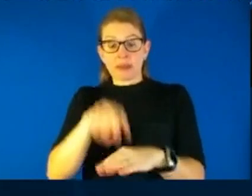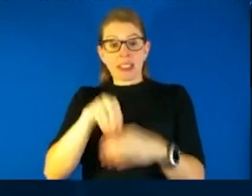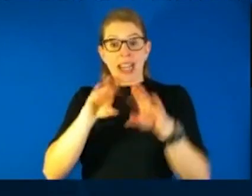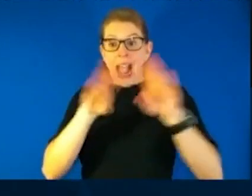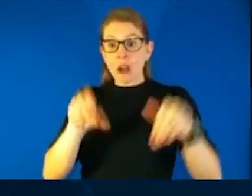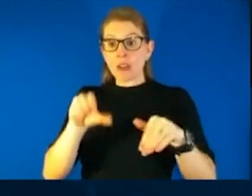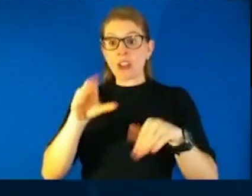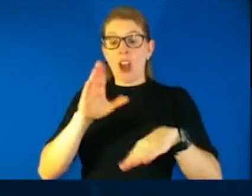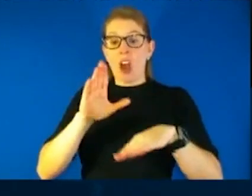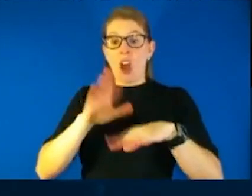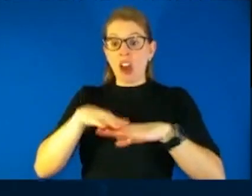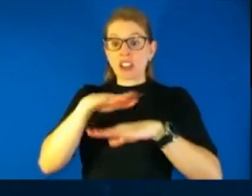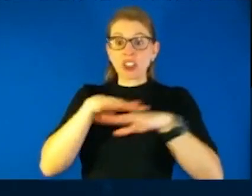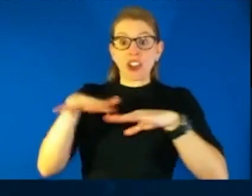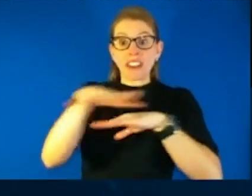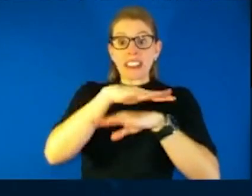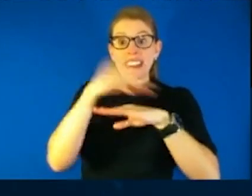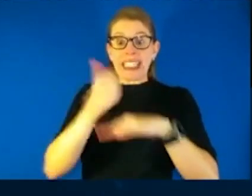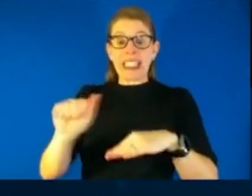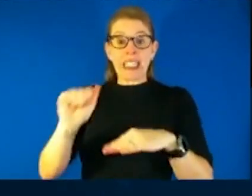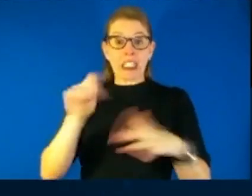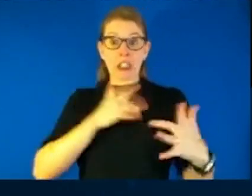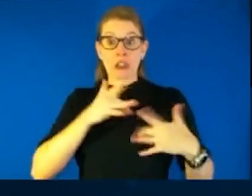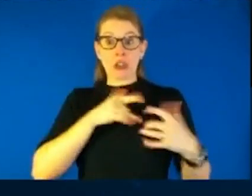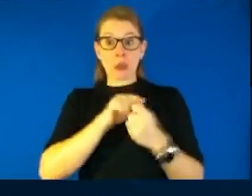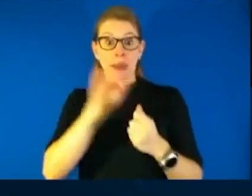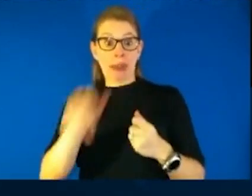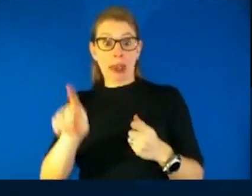surfaces? Any concerns there that any of